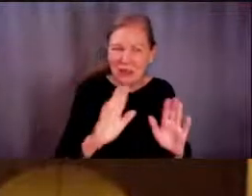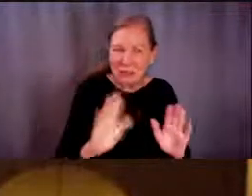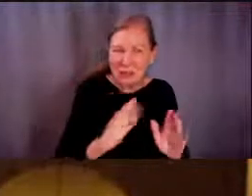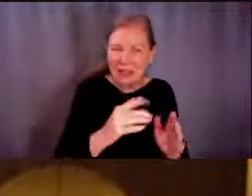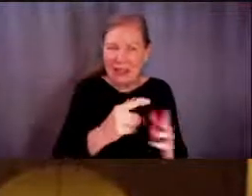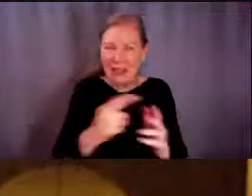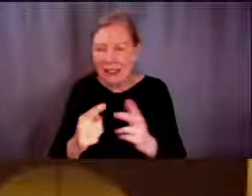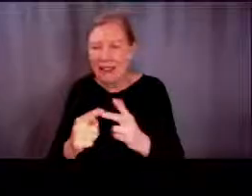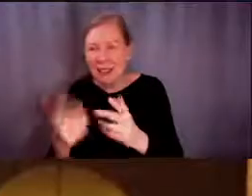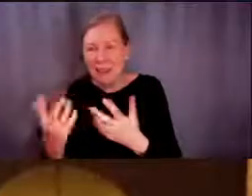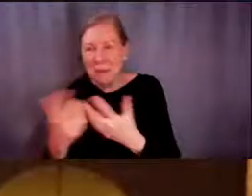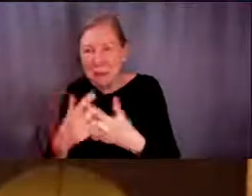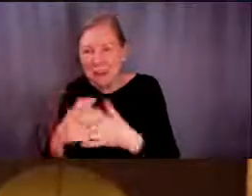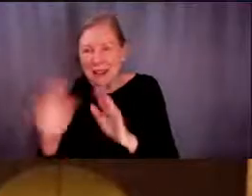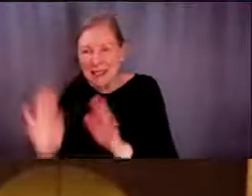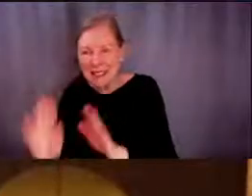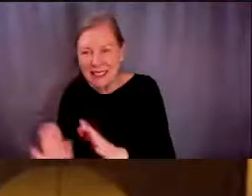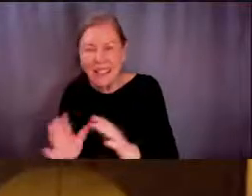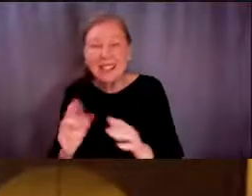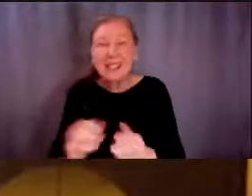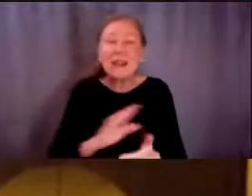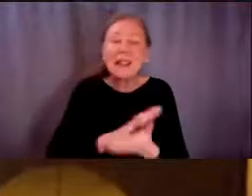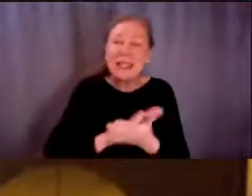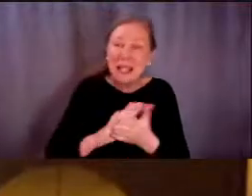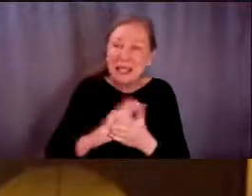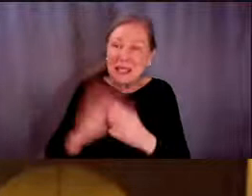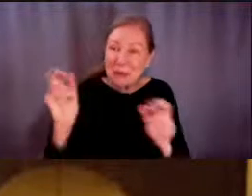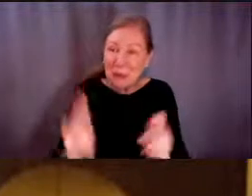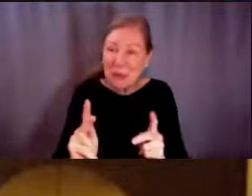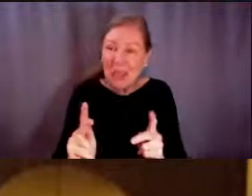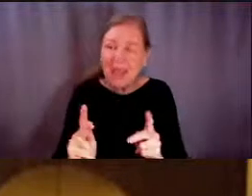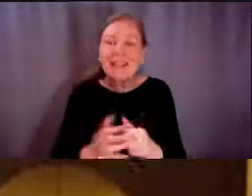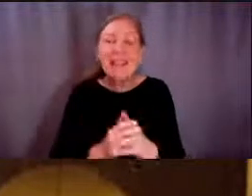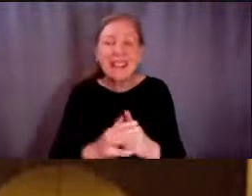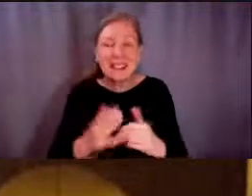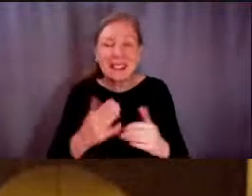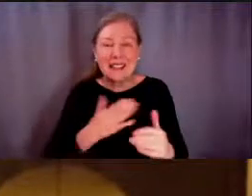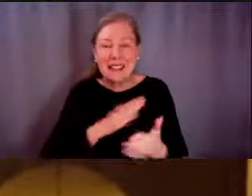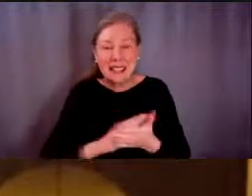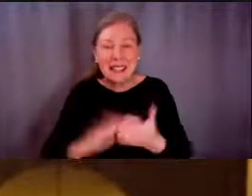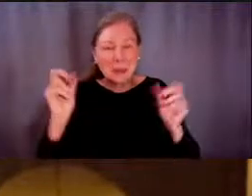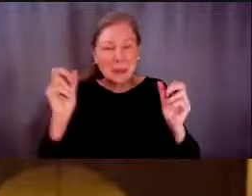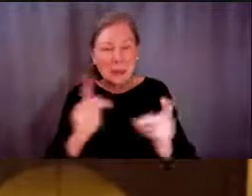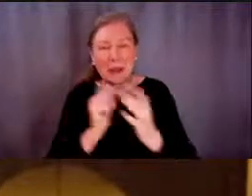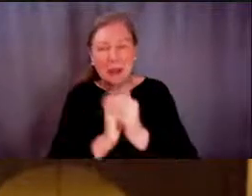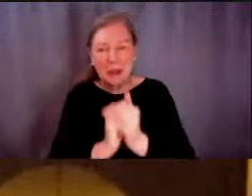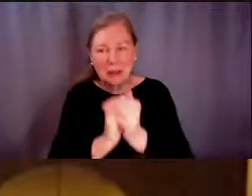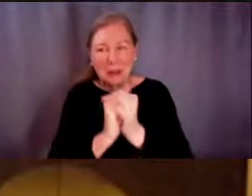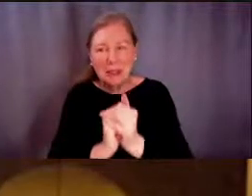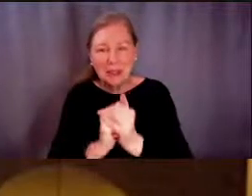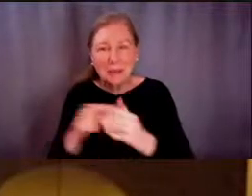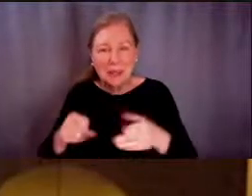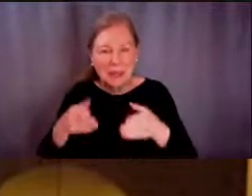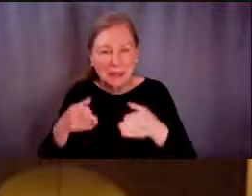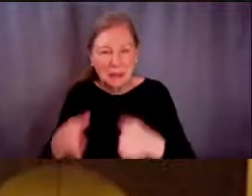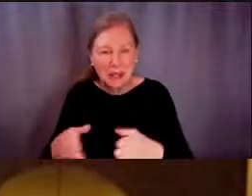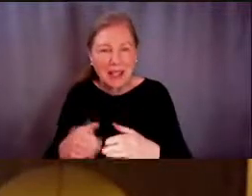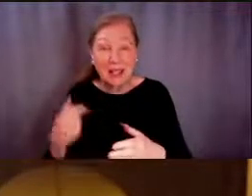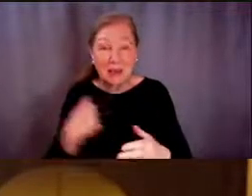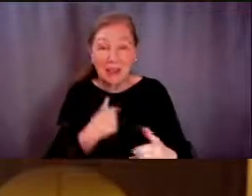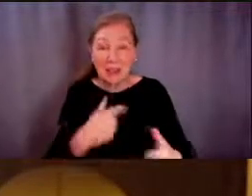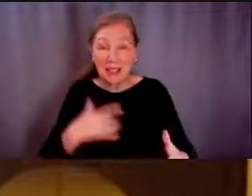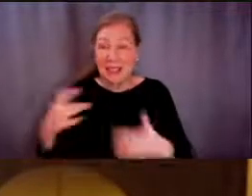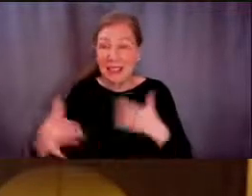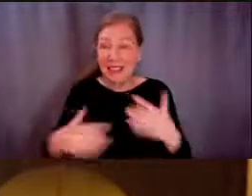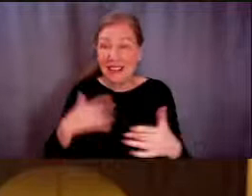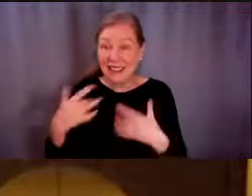combined Sunday. So it's good to be back. It's good to be back and worship with you guys this way. And we're really excited to just